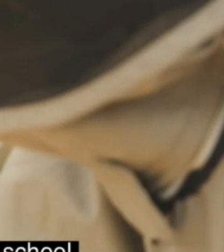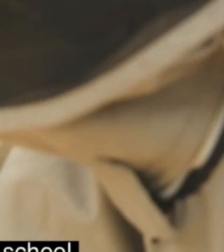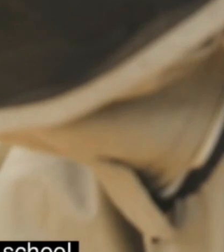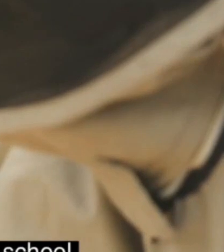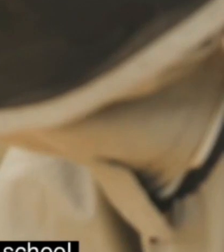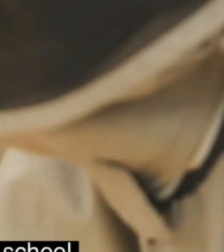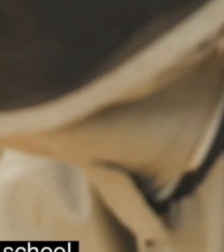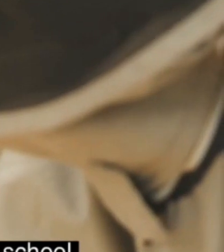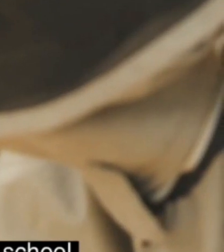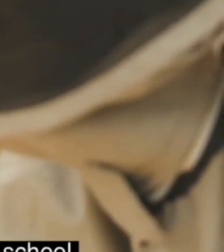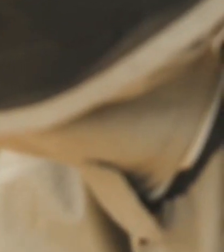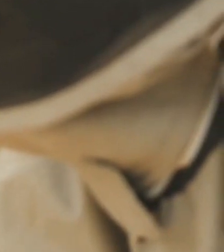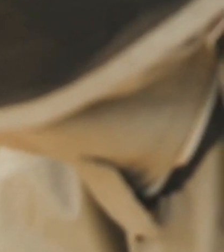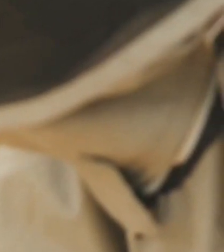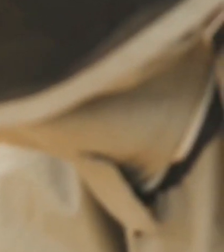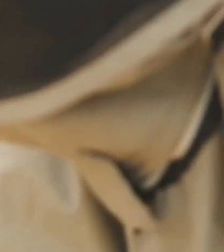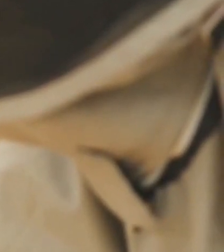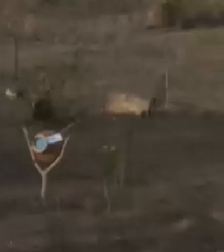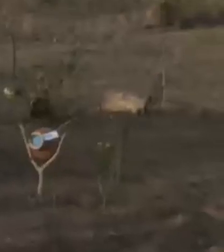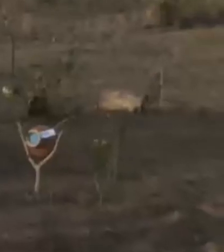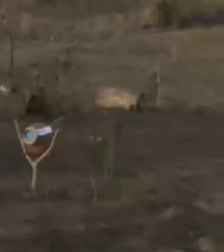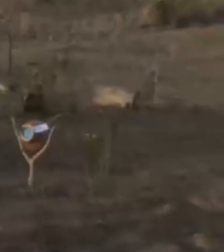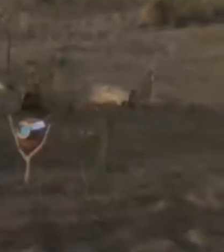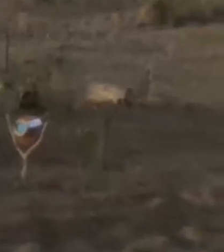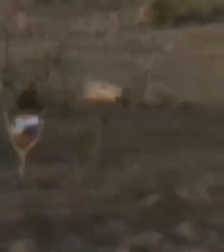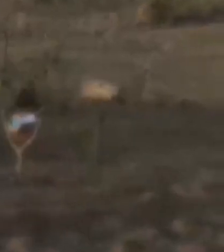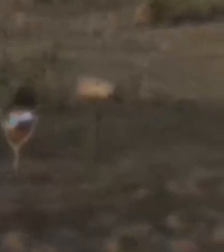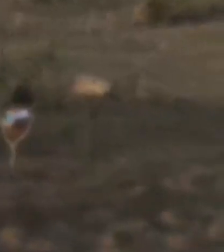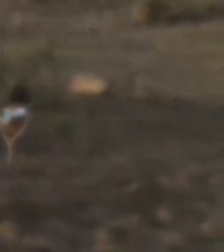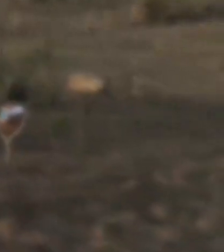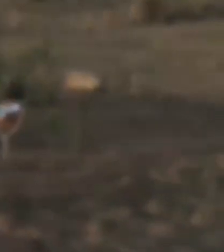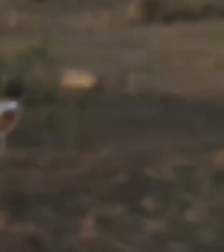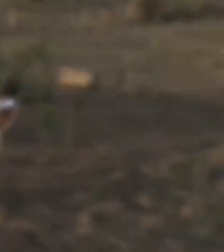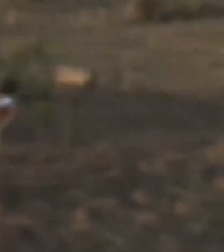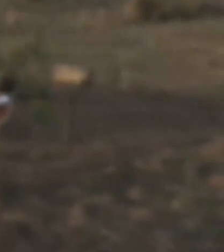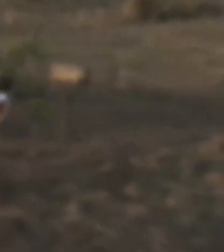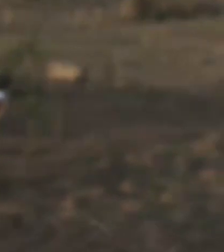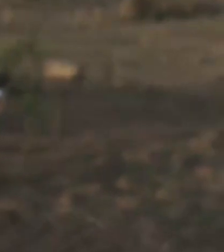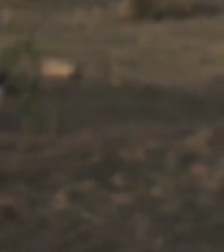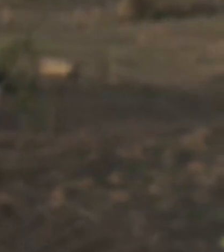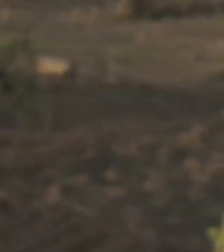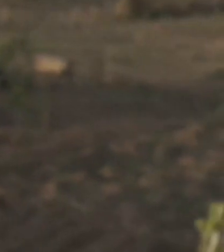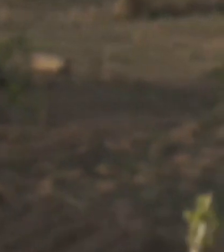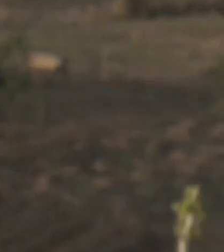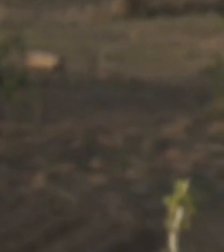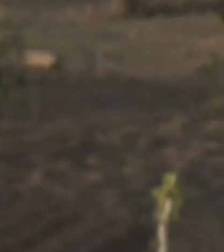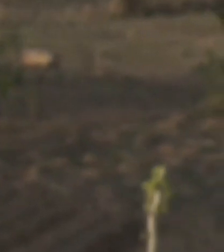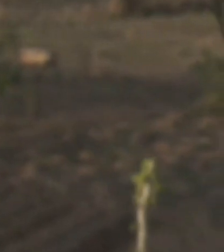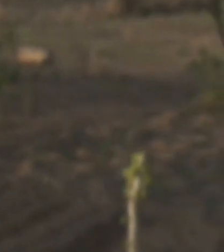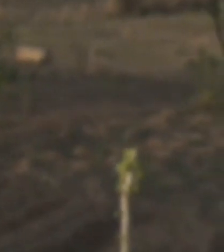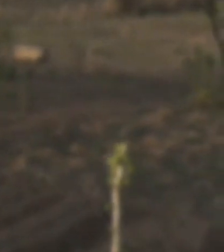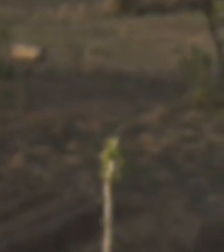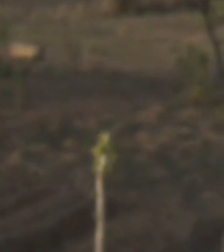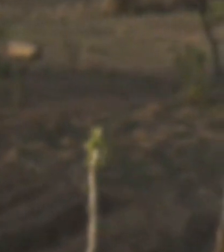Ati magina be, na cholo kwan. Chawa titingo wa malu, umeo wani mondang,